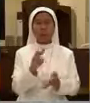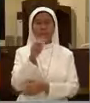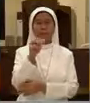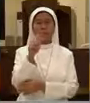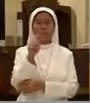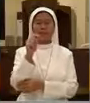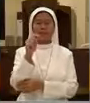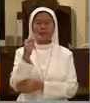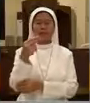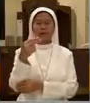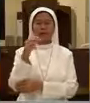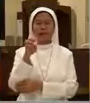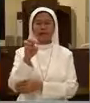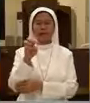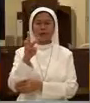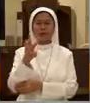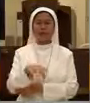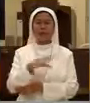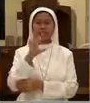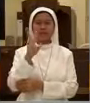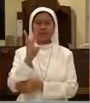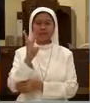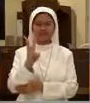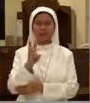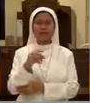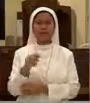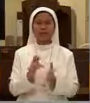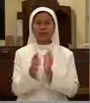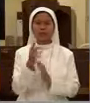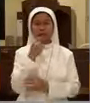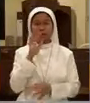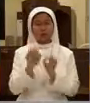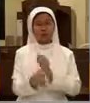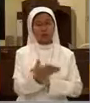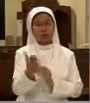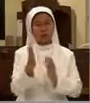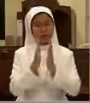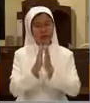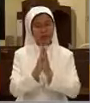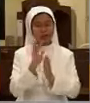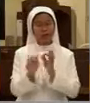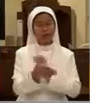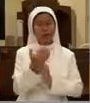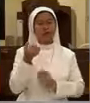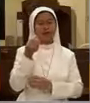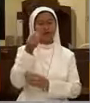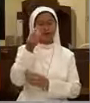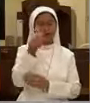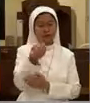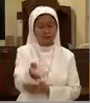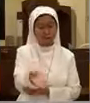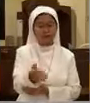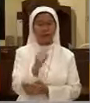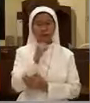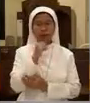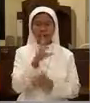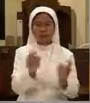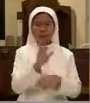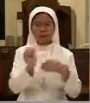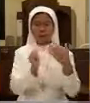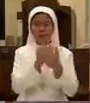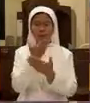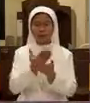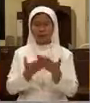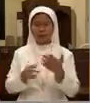Last Ash Wednesday, when you pray, when you give alms, when you fast, do not do all of these